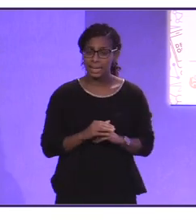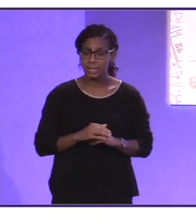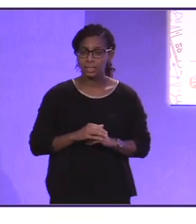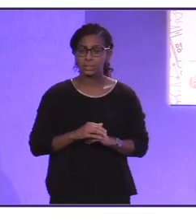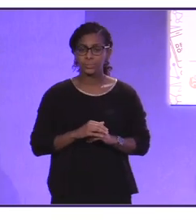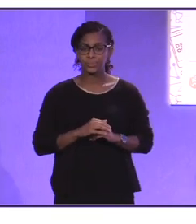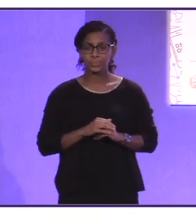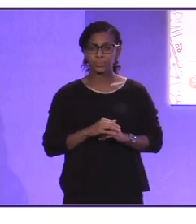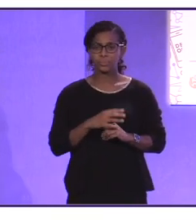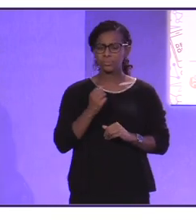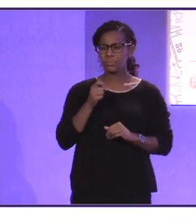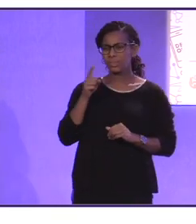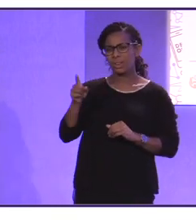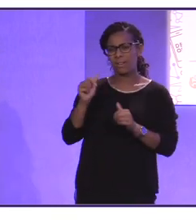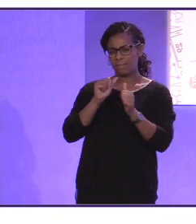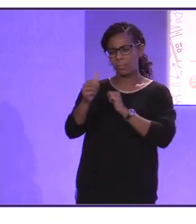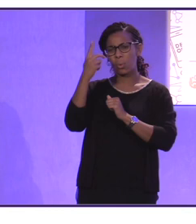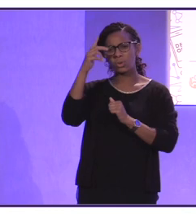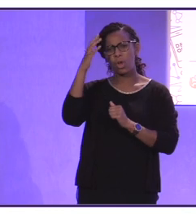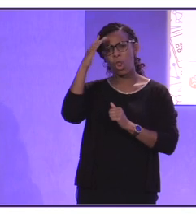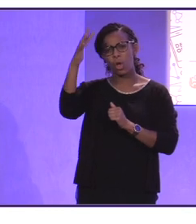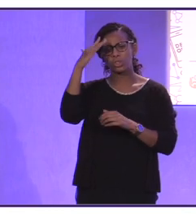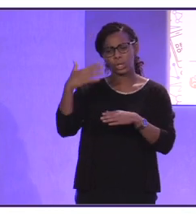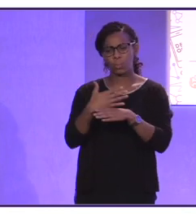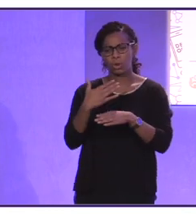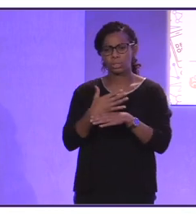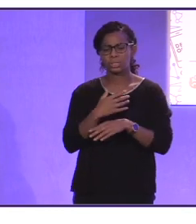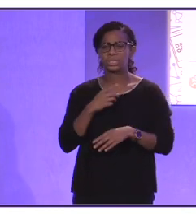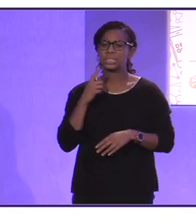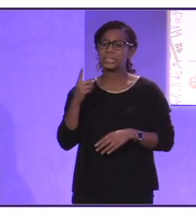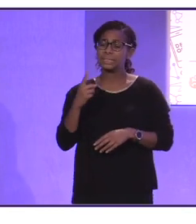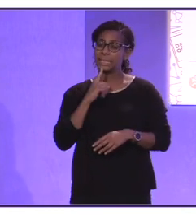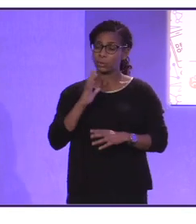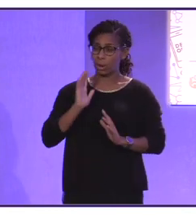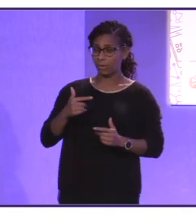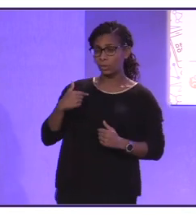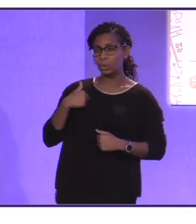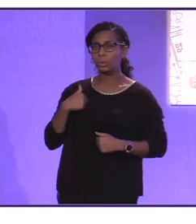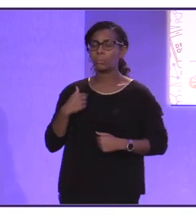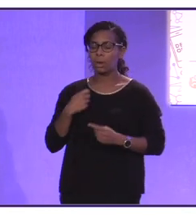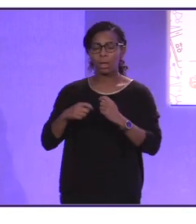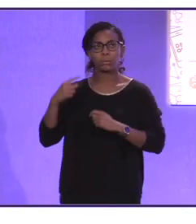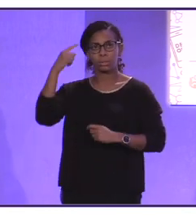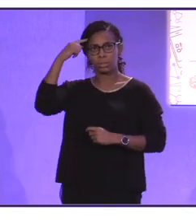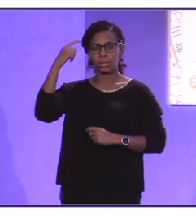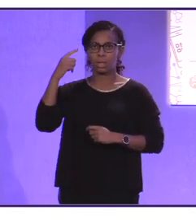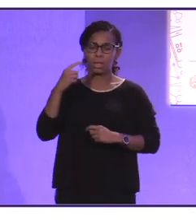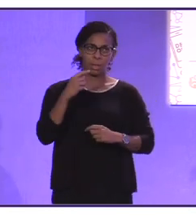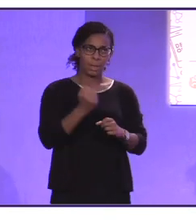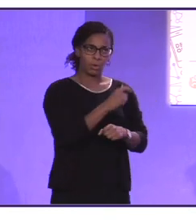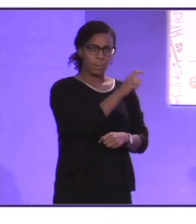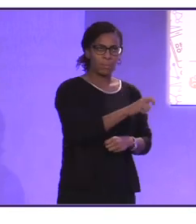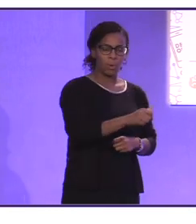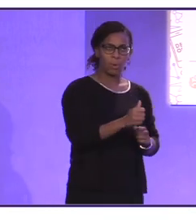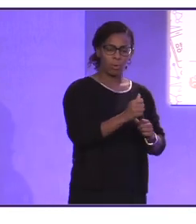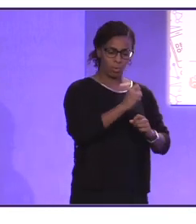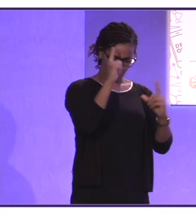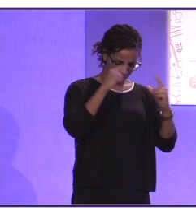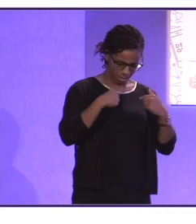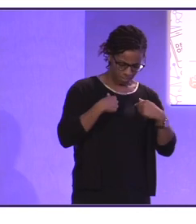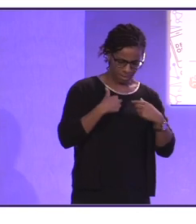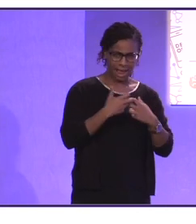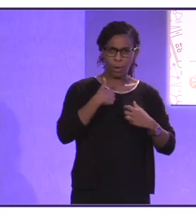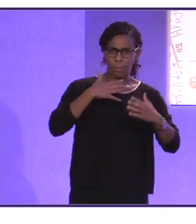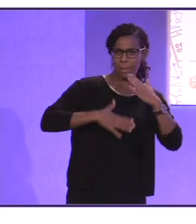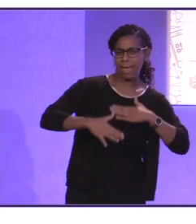But Ken Ziegler, who works for LogicWorks, said, you have to be totally intentional about making people aware of how they sound and the way they're behaving